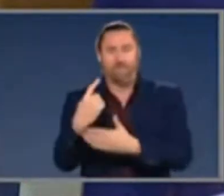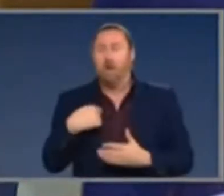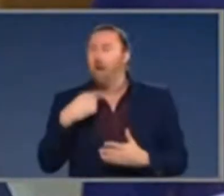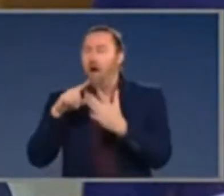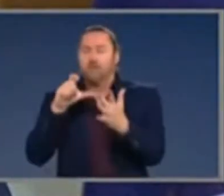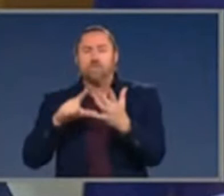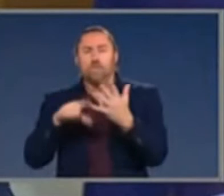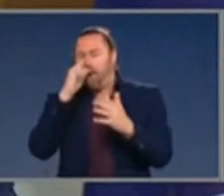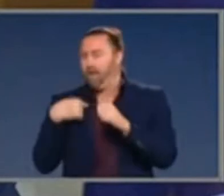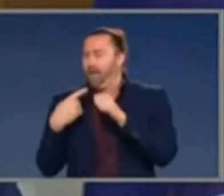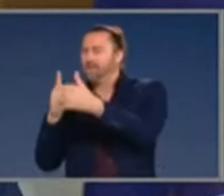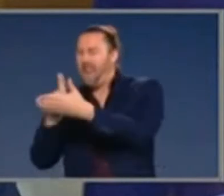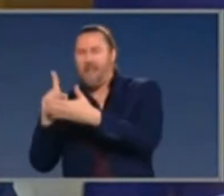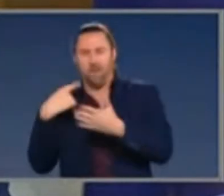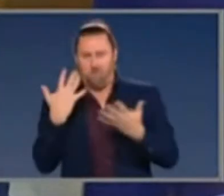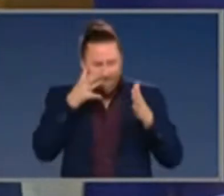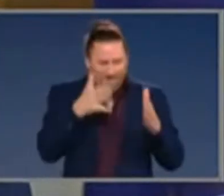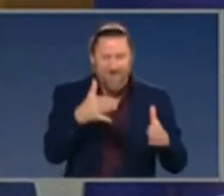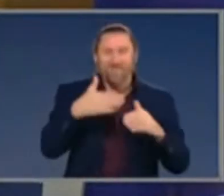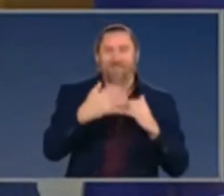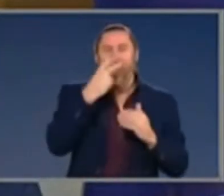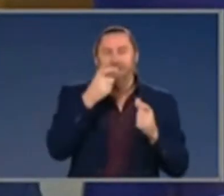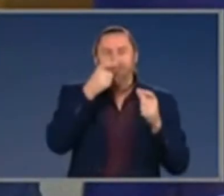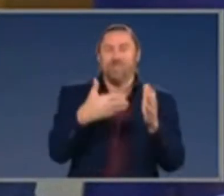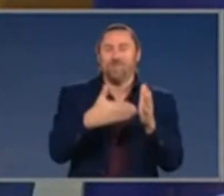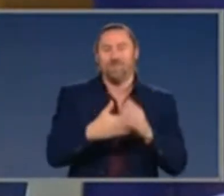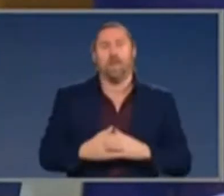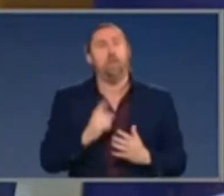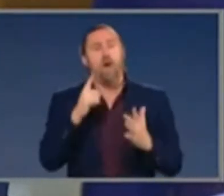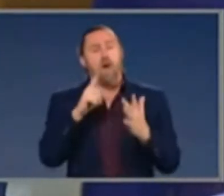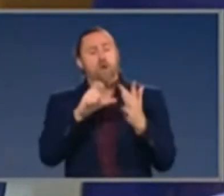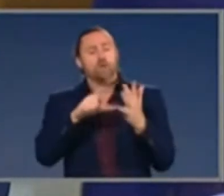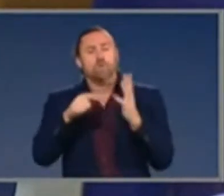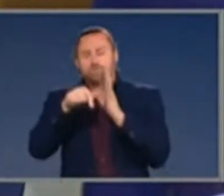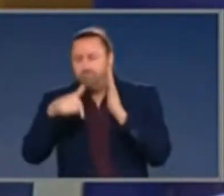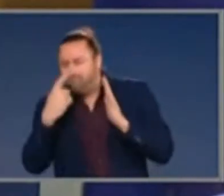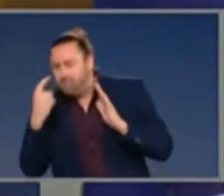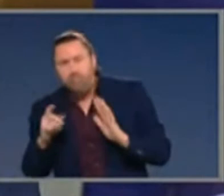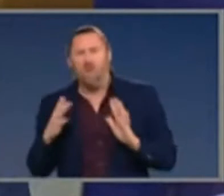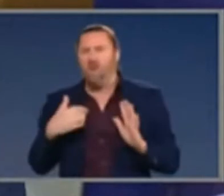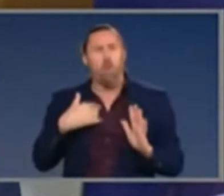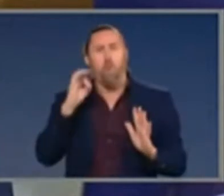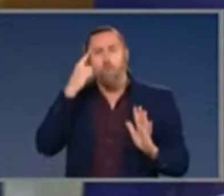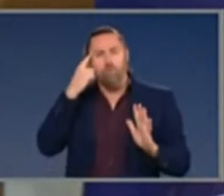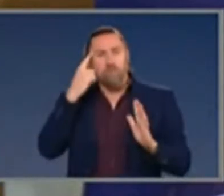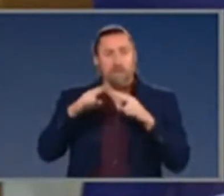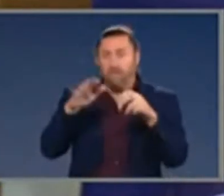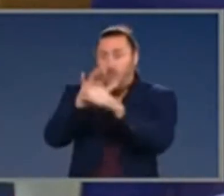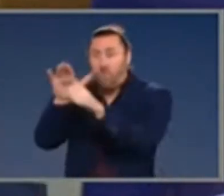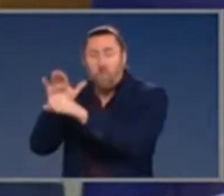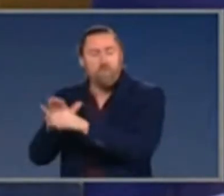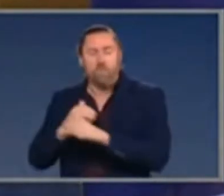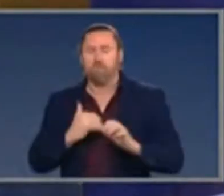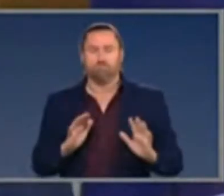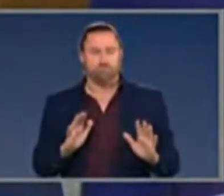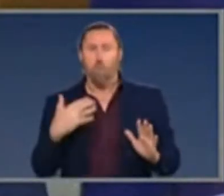but all of our reports are that we're very comfortable with the ICU capacity in Victoria at the moment, and with the already